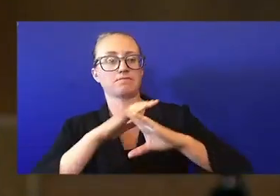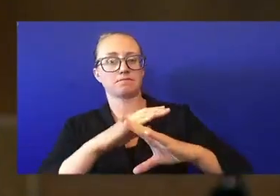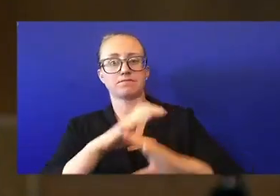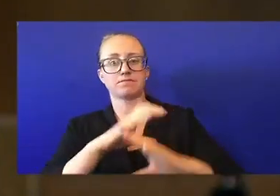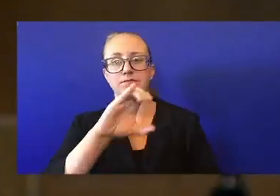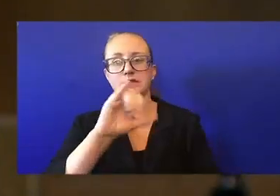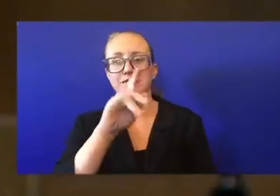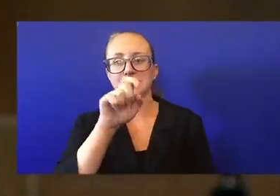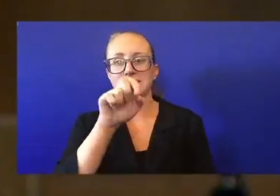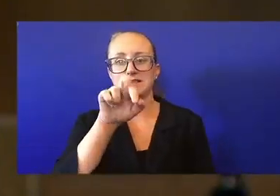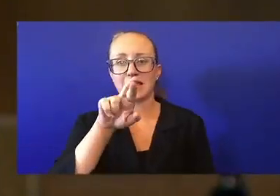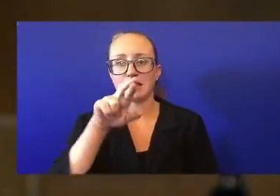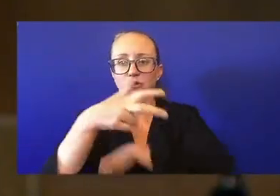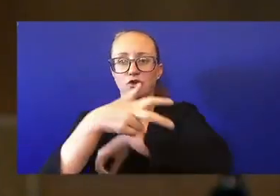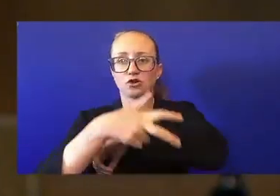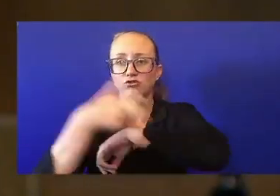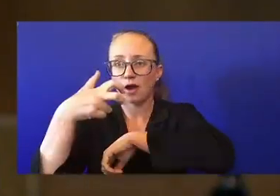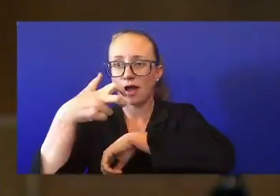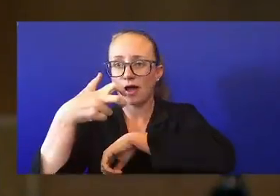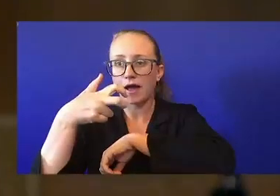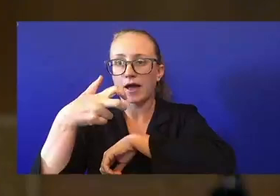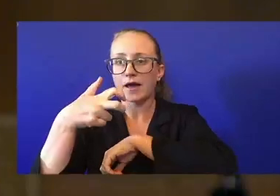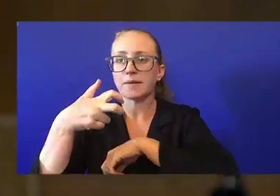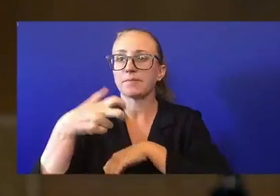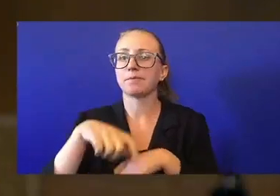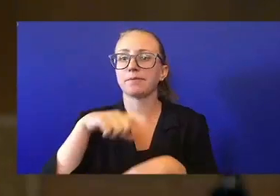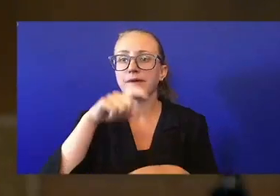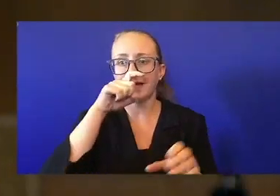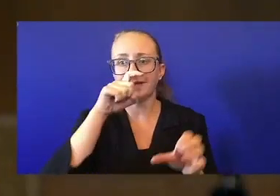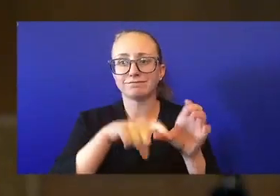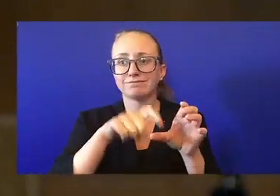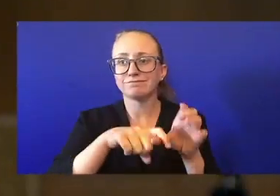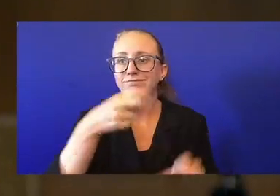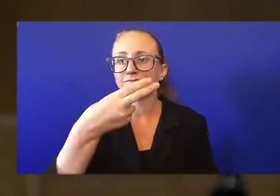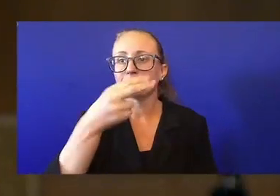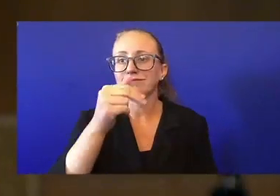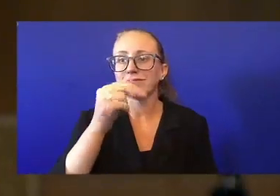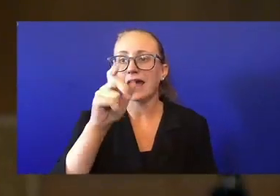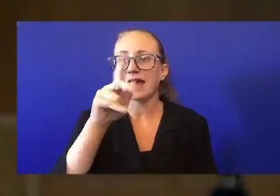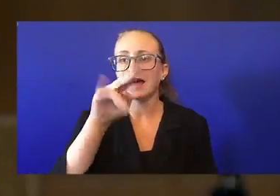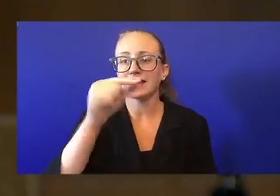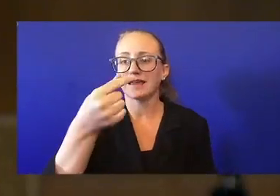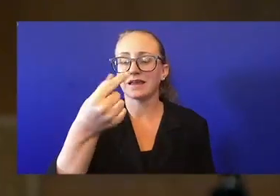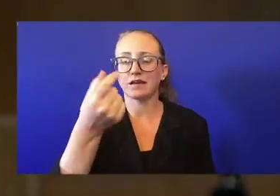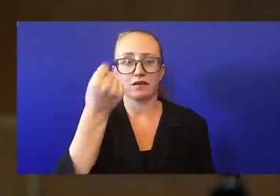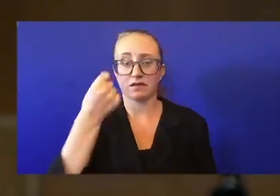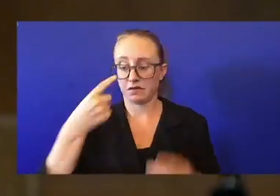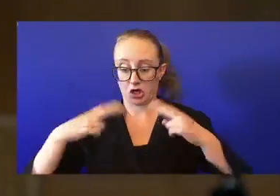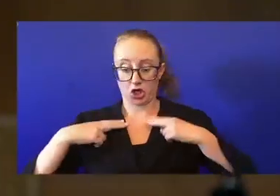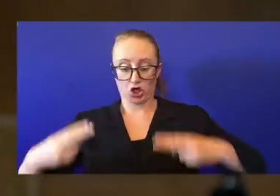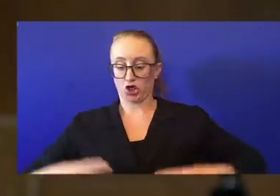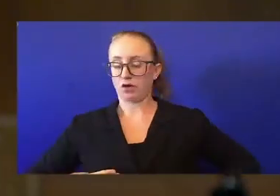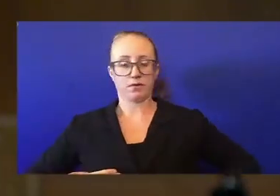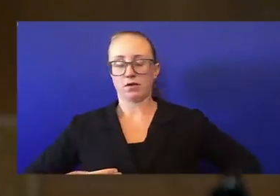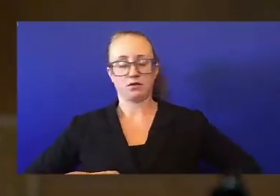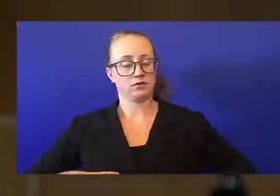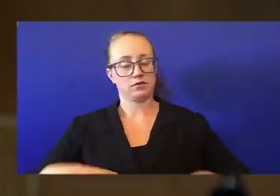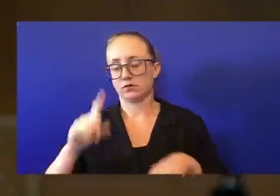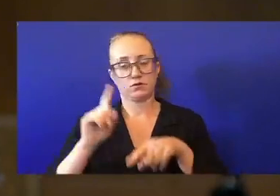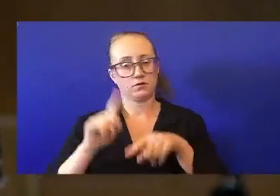hacking is a human can't do it. And so there's algorithms that have existed for many years